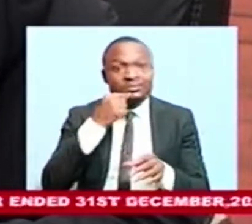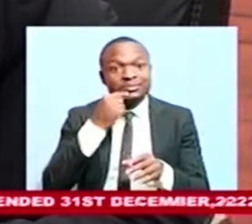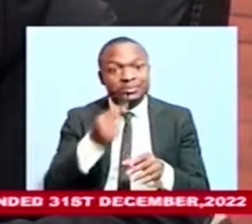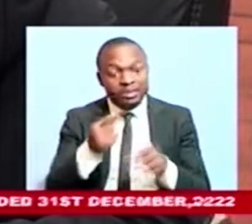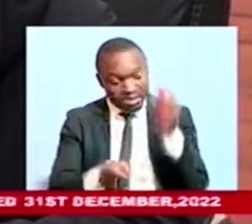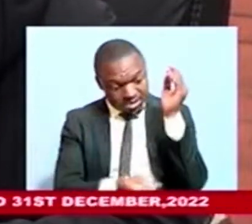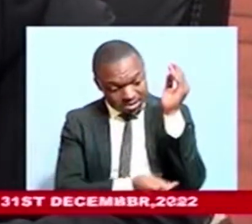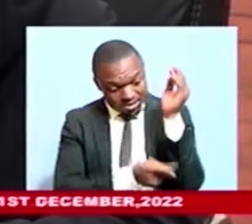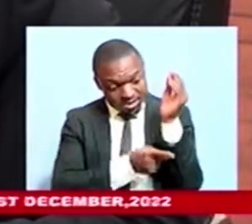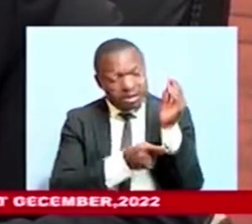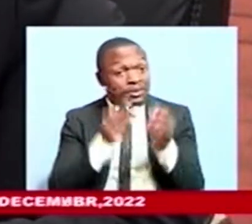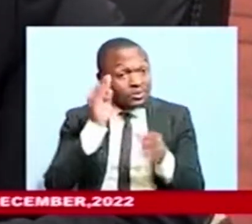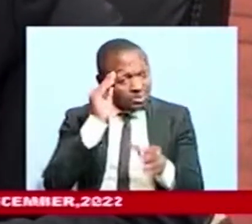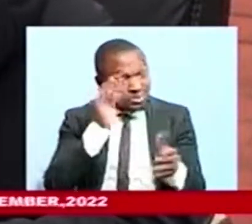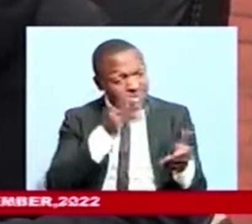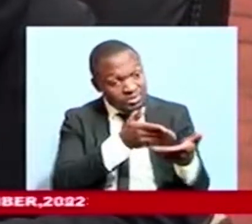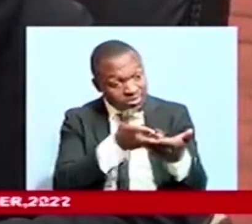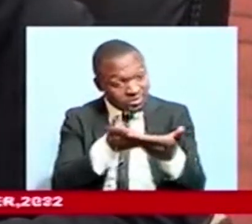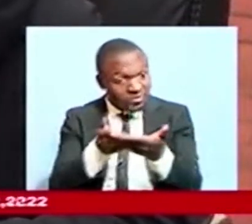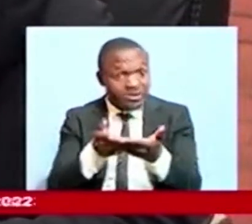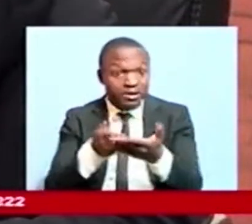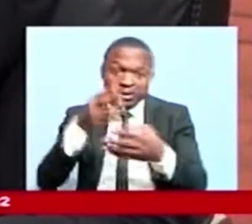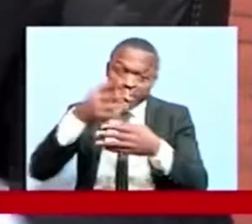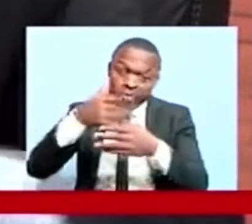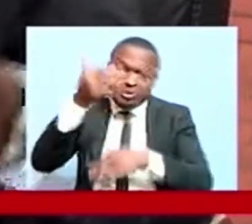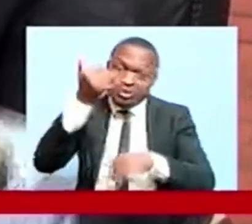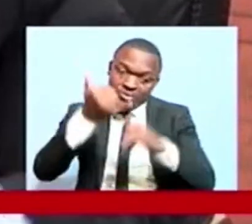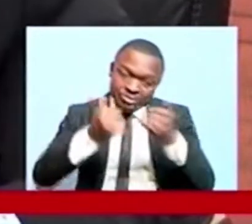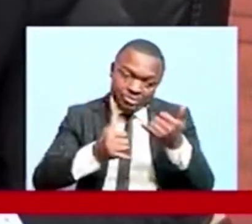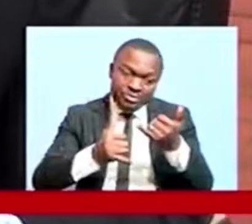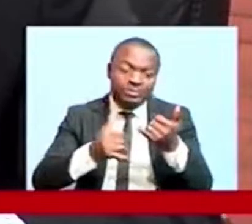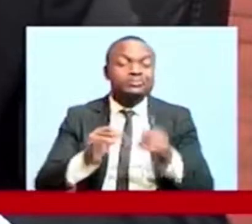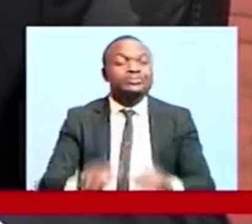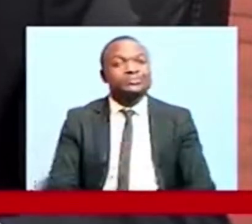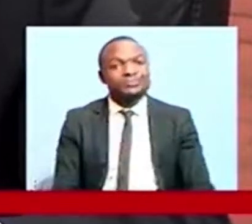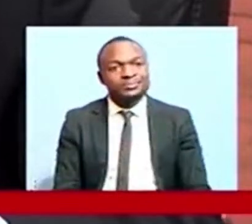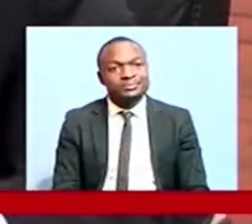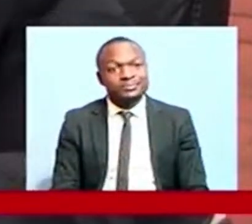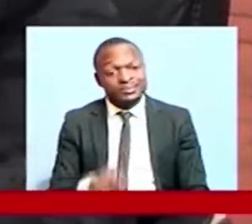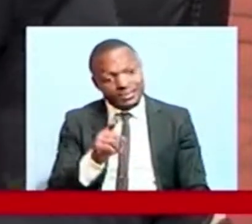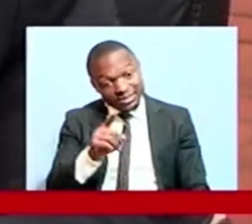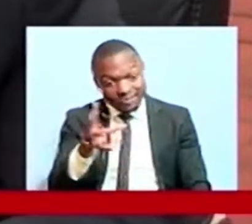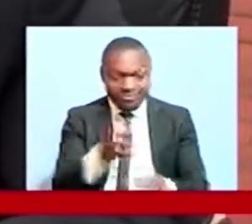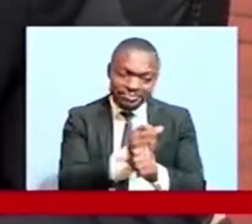we know those are, once windows are done, say, he has scored,